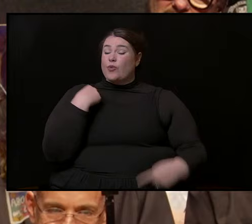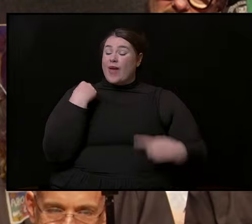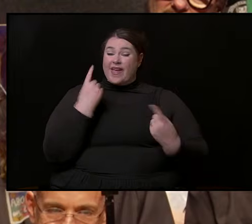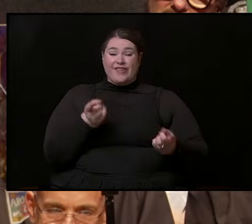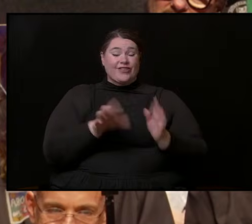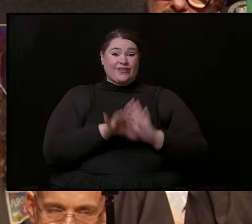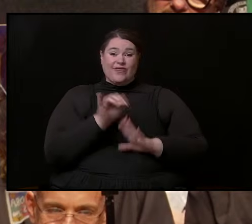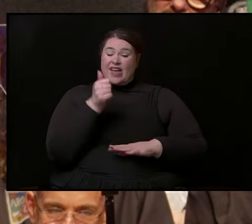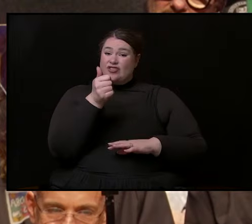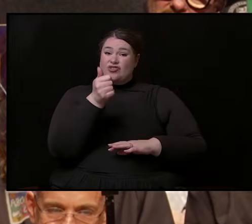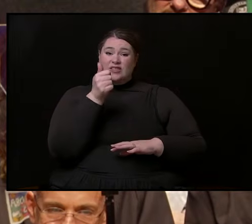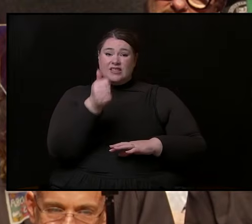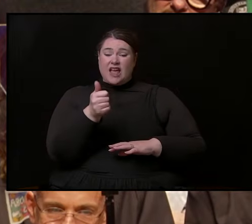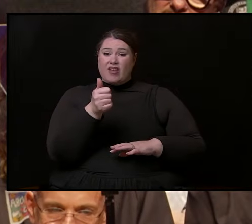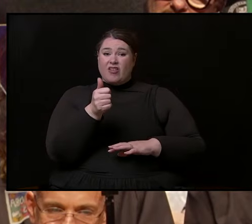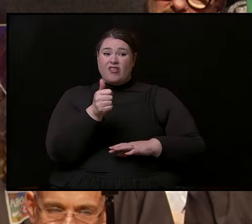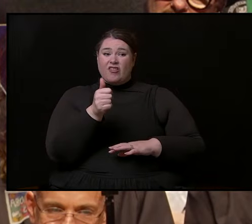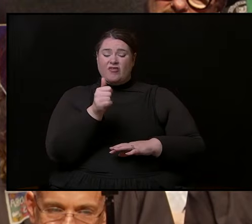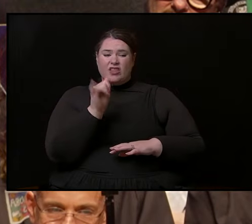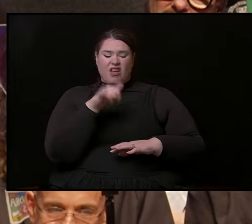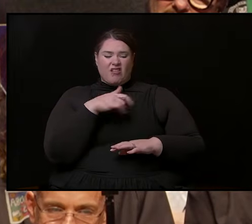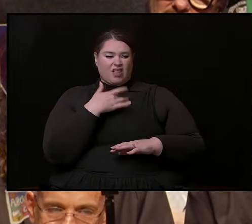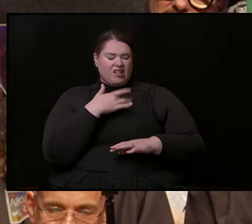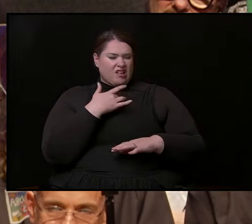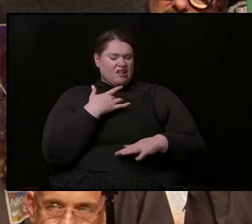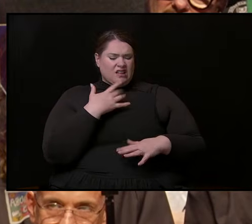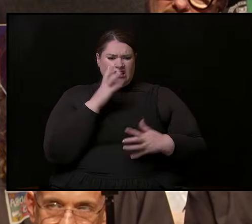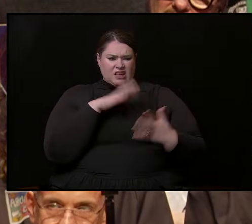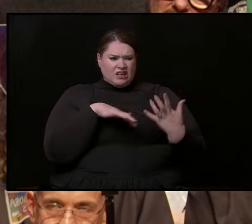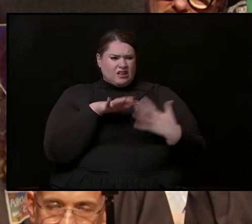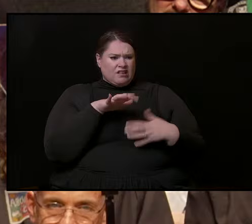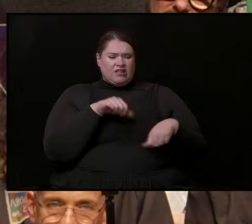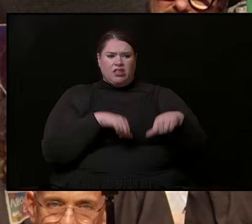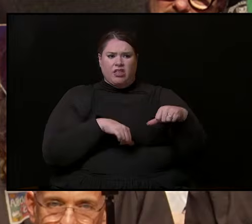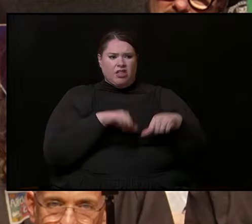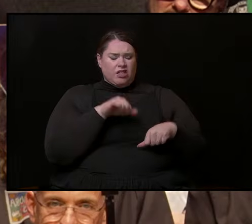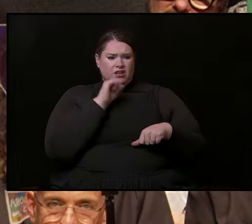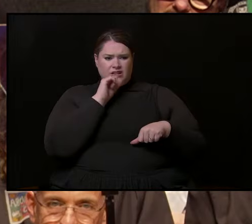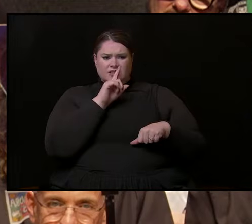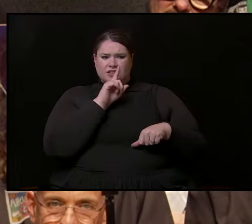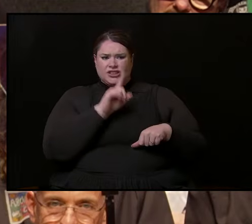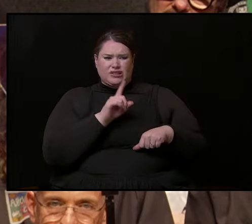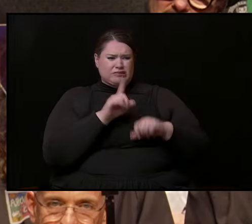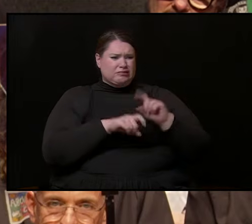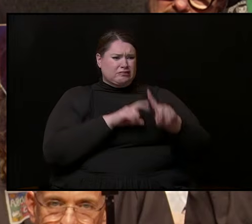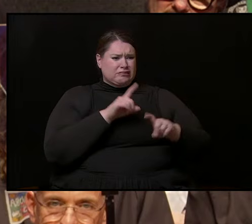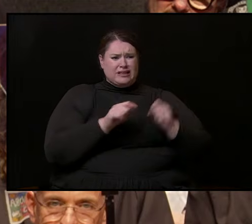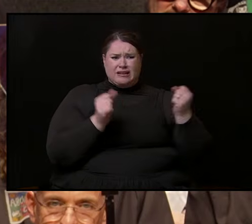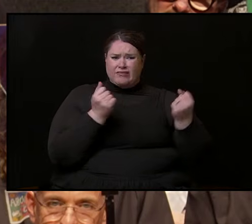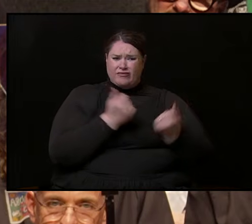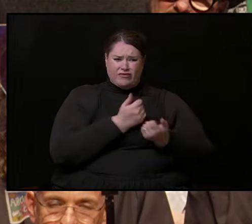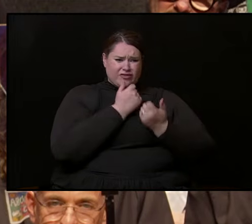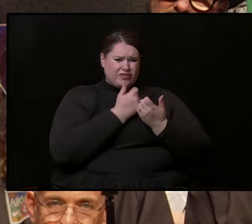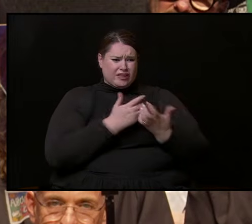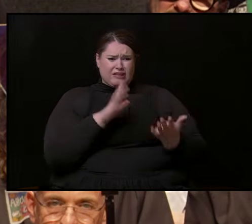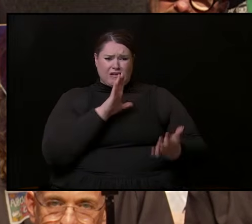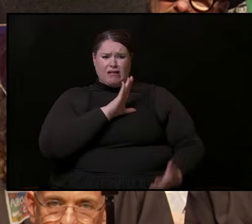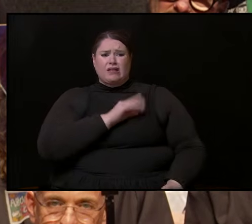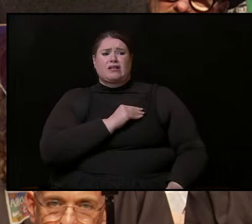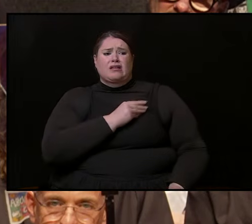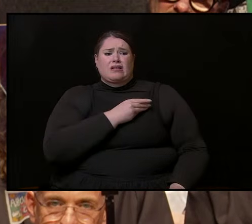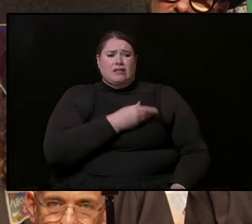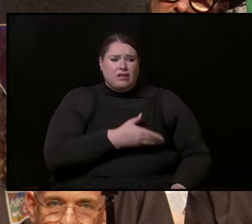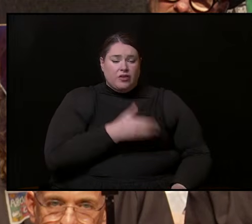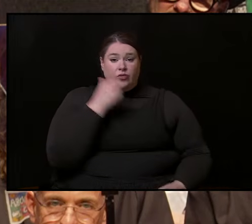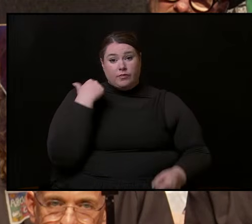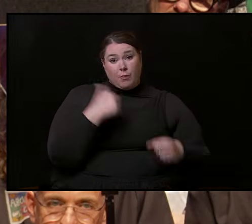yourself back into that place where you're confused, unsure, questioning everything, just remember this. There